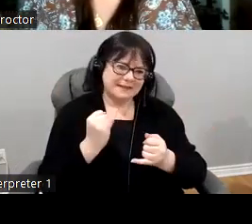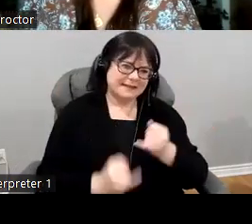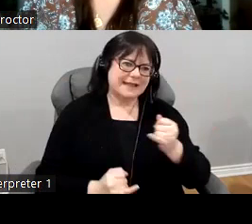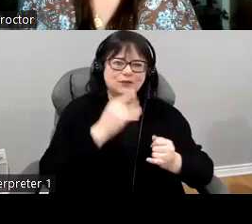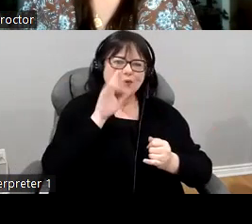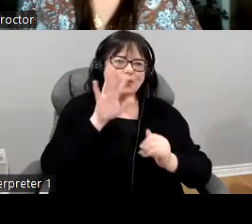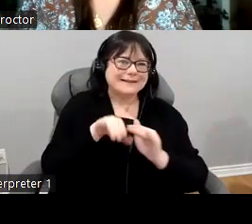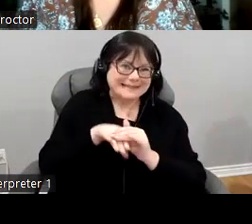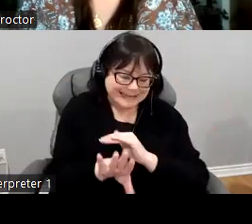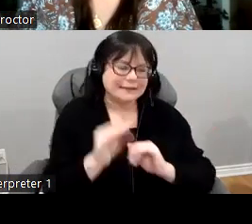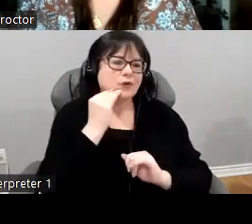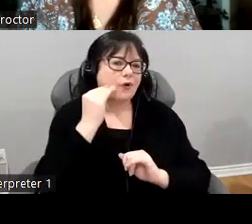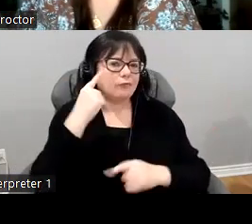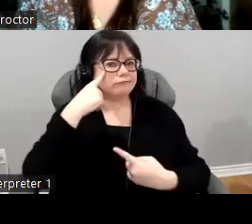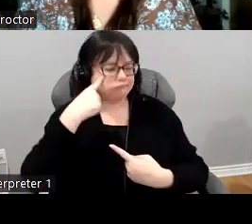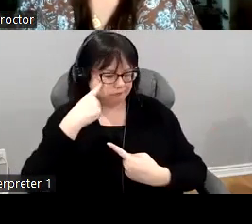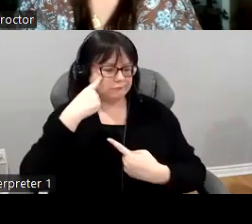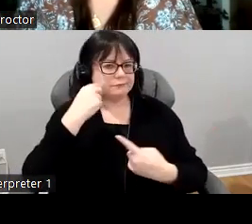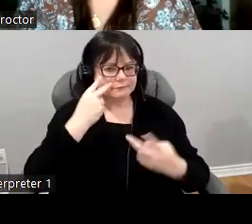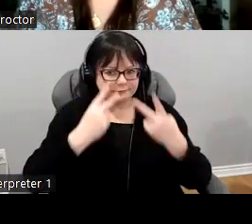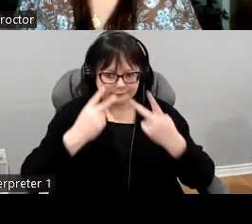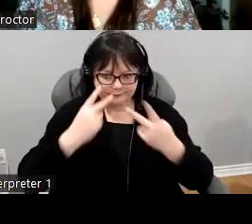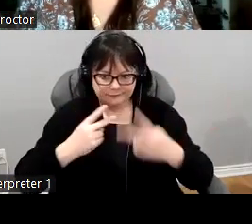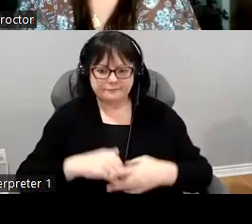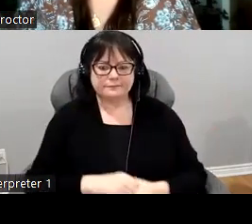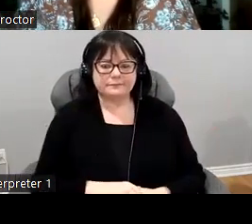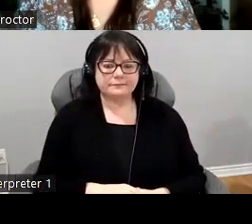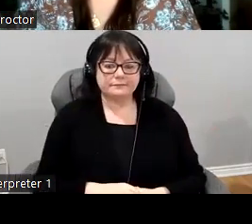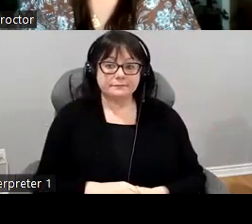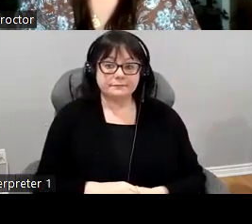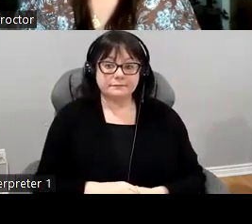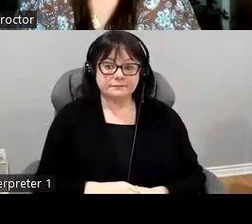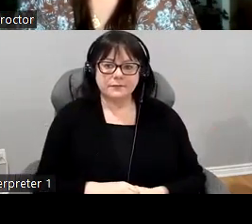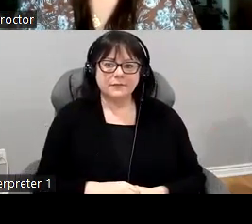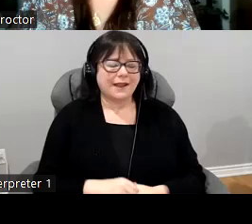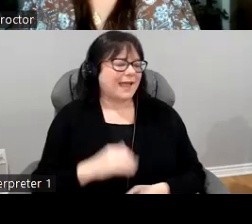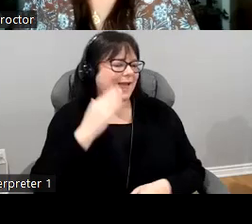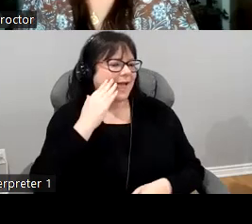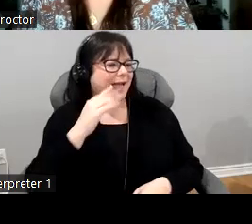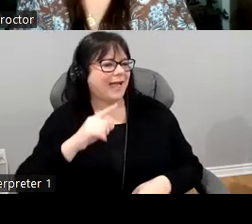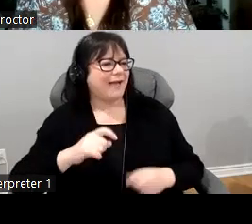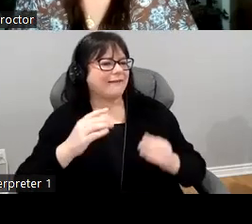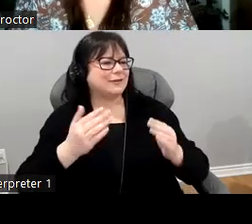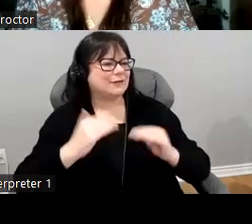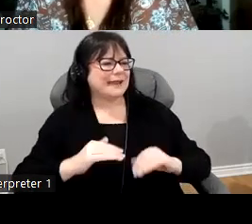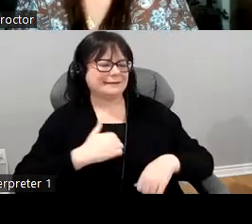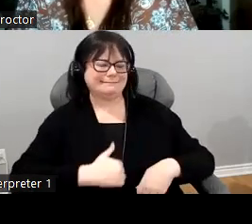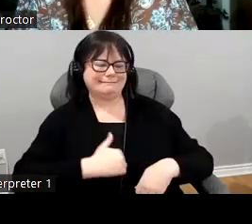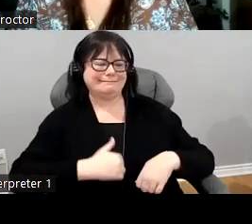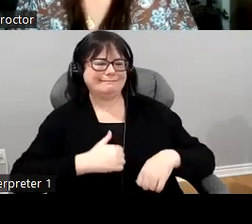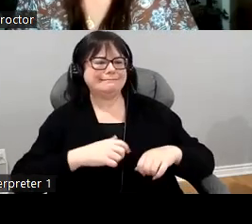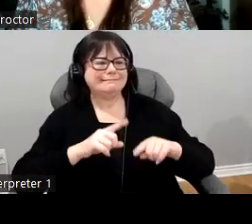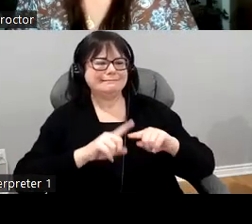and so important to have eyes on in the home. I couldn't agree more. And I know that it's time for us to move to the next thing. So I'll just say